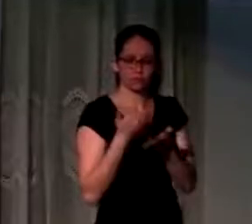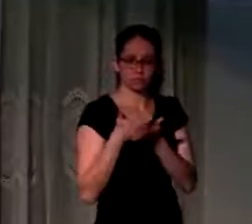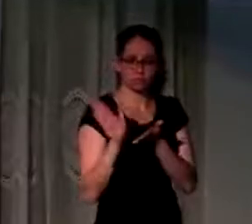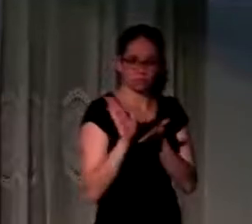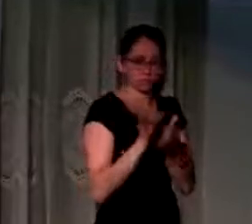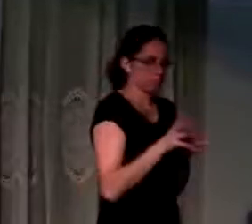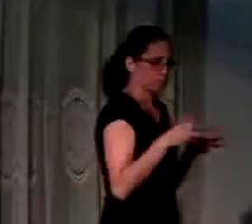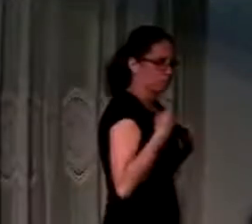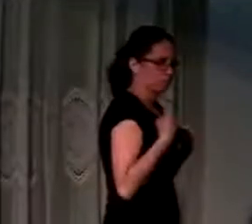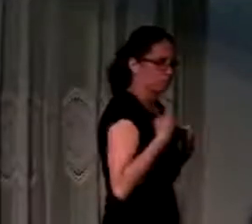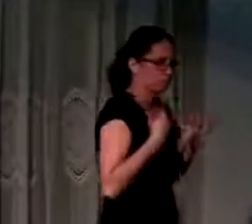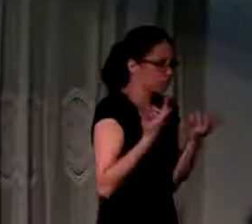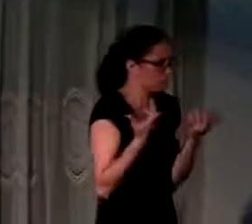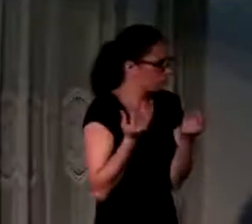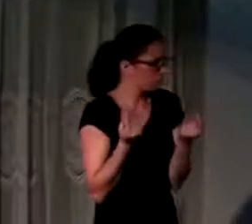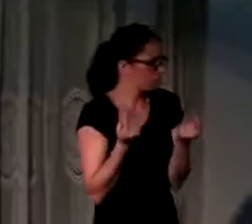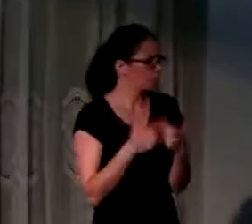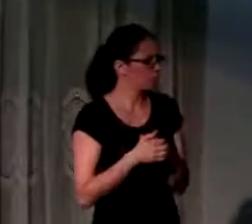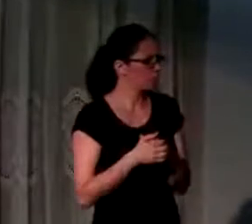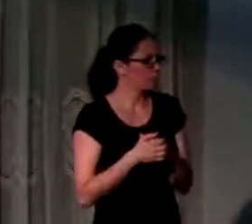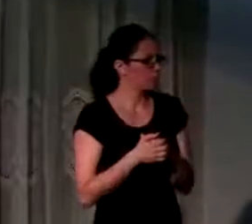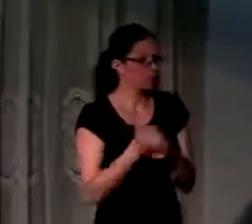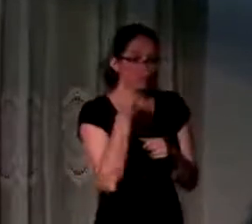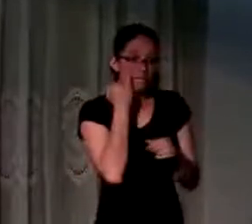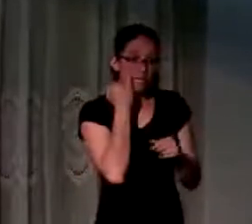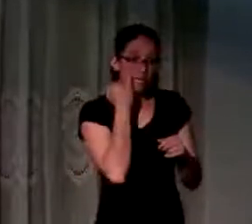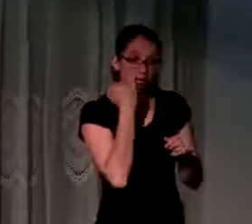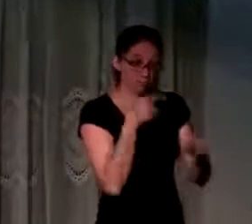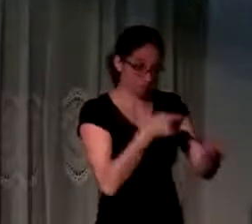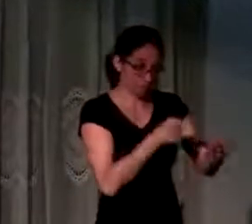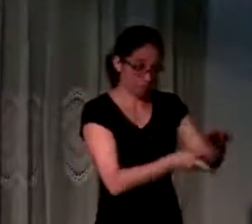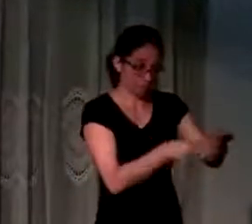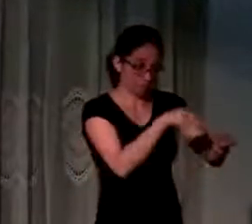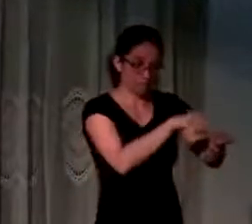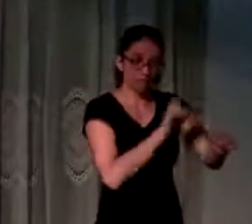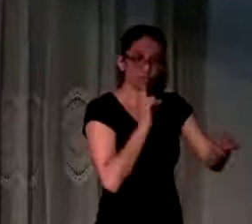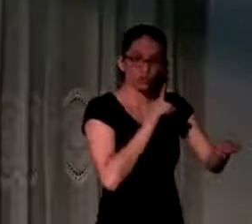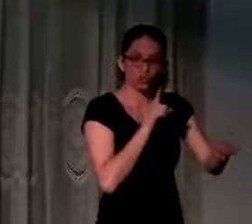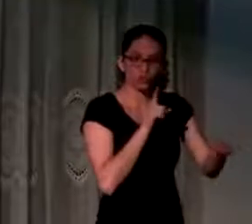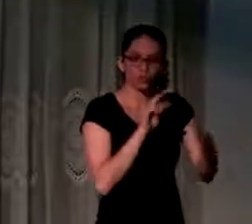Because if it's true, it changes everything.